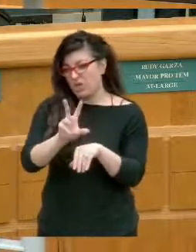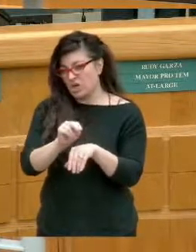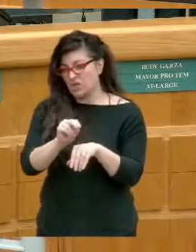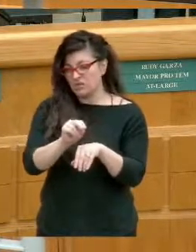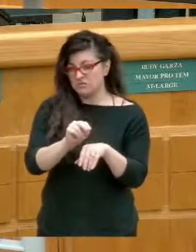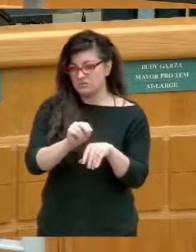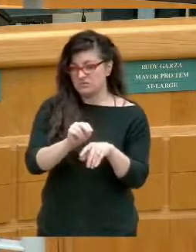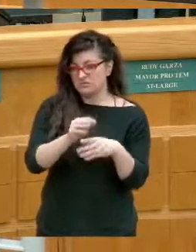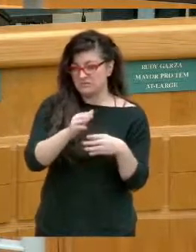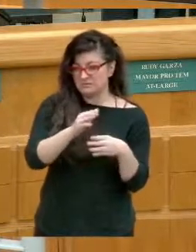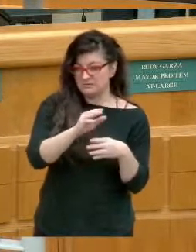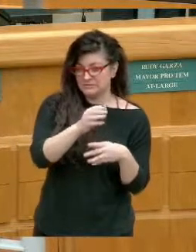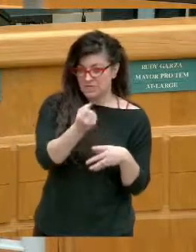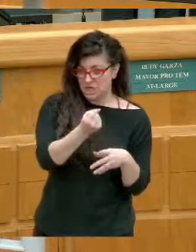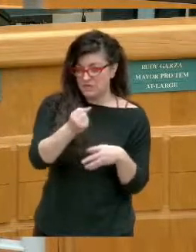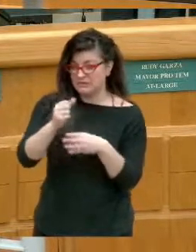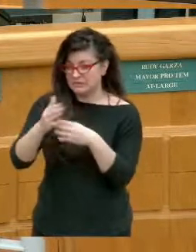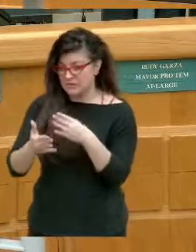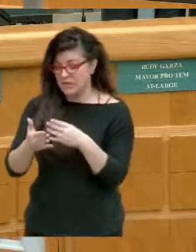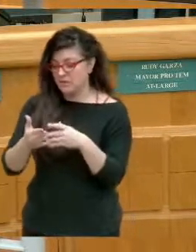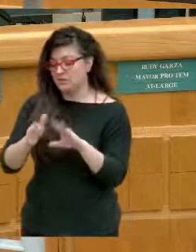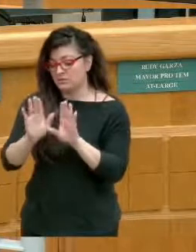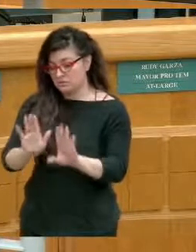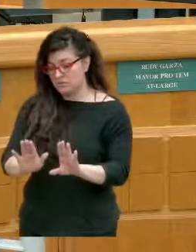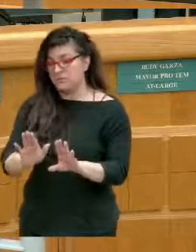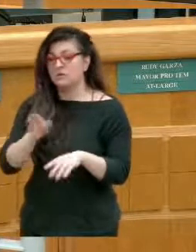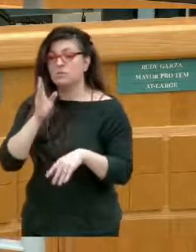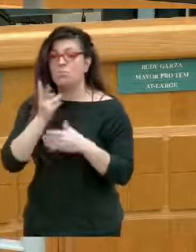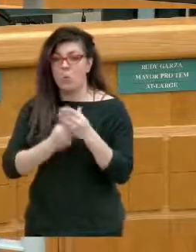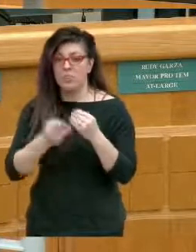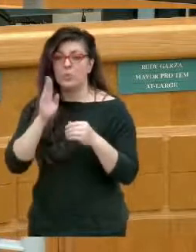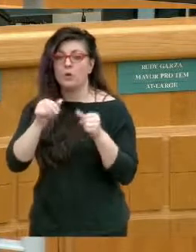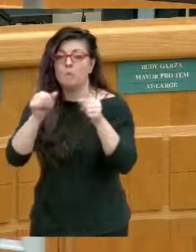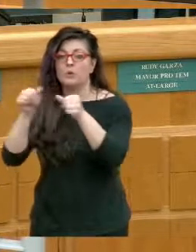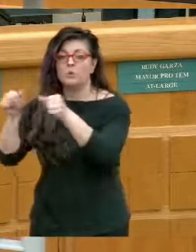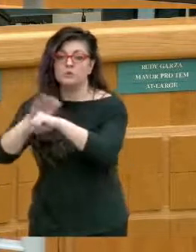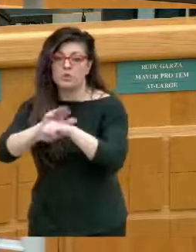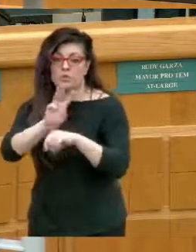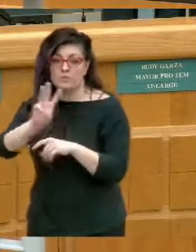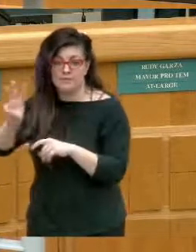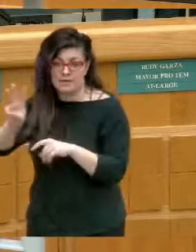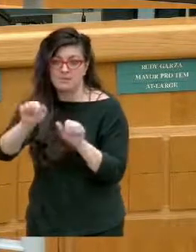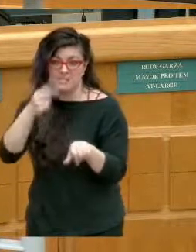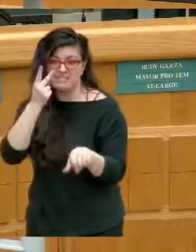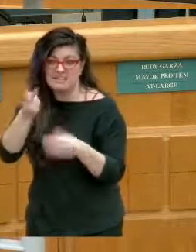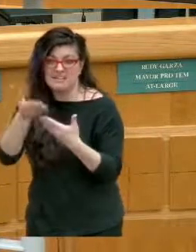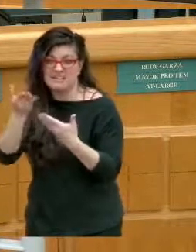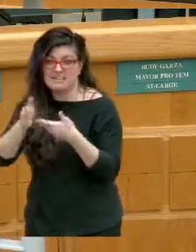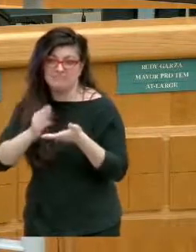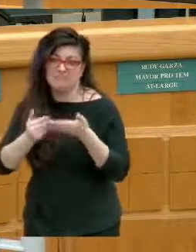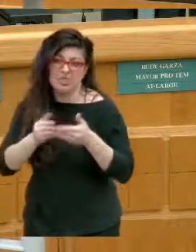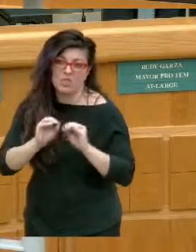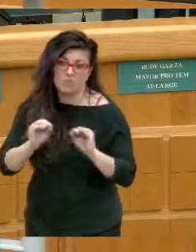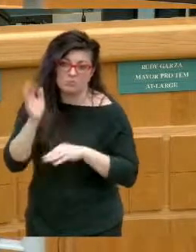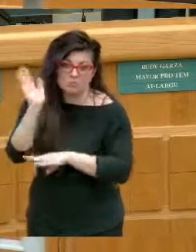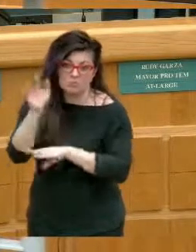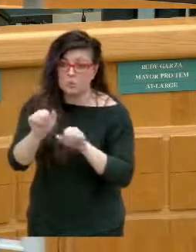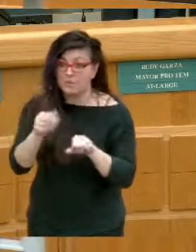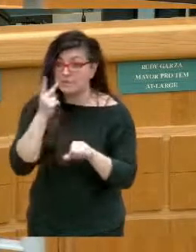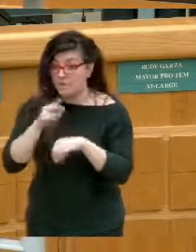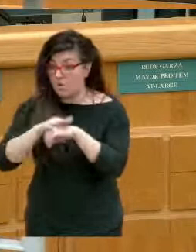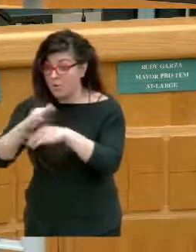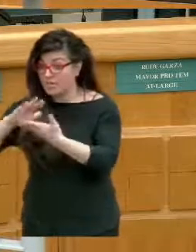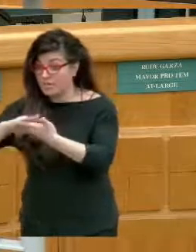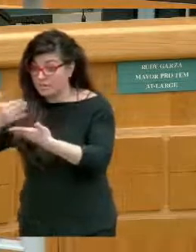our dashboard. You can see it on your cell phone as well. We formatted it so you can easily see it on your cell phone as well if you don't have access to a